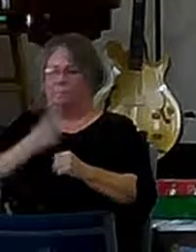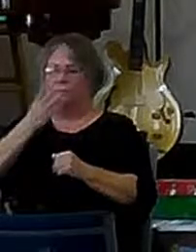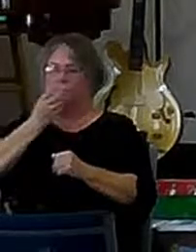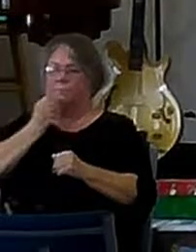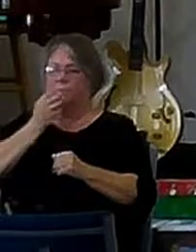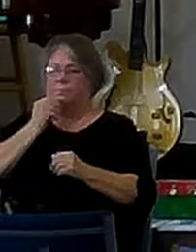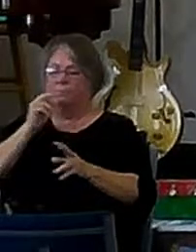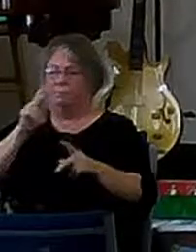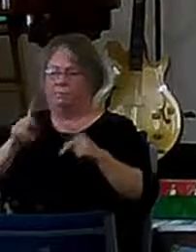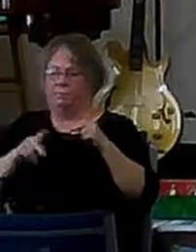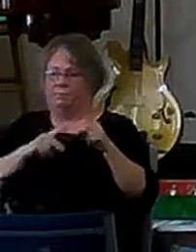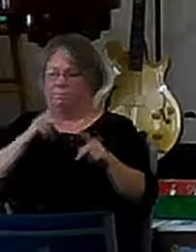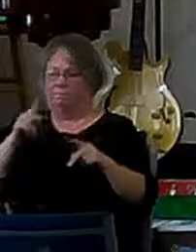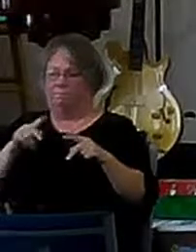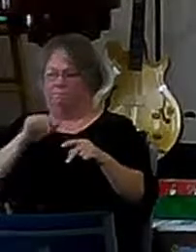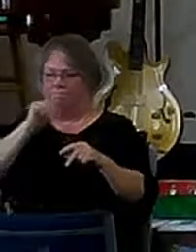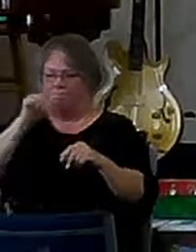people.